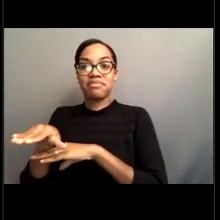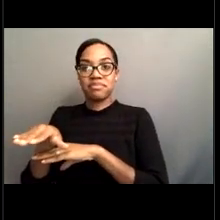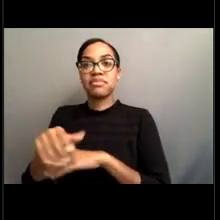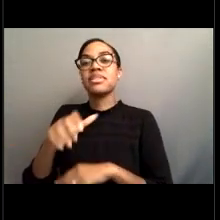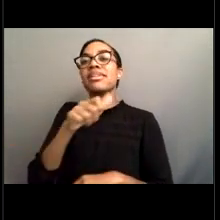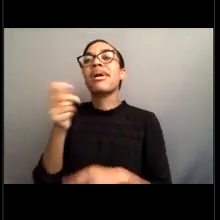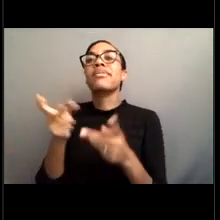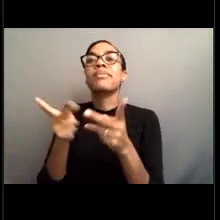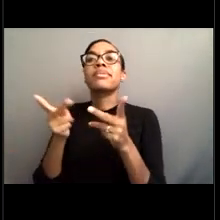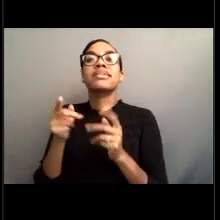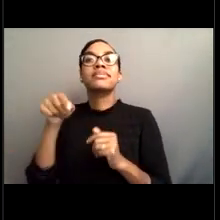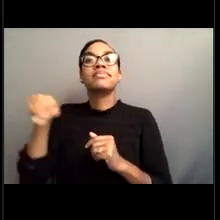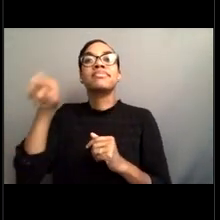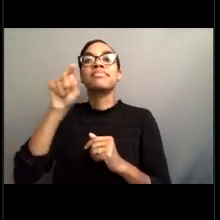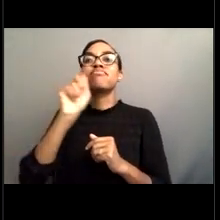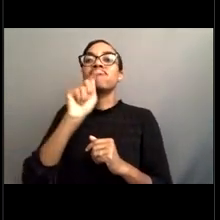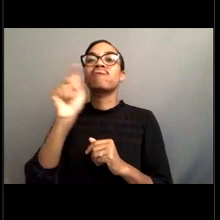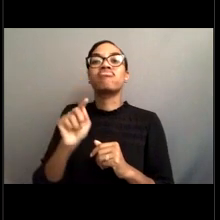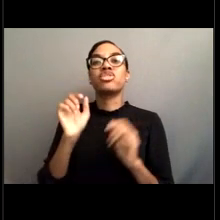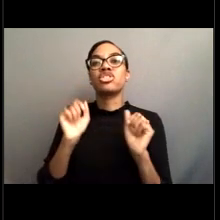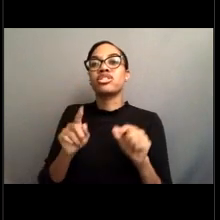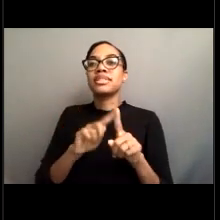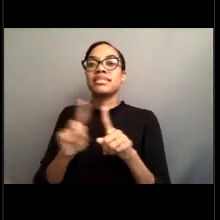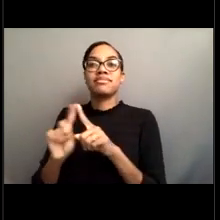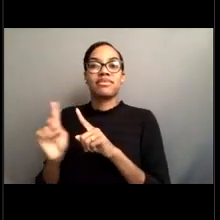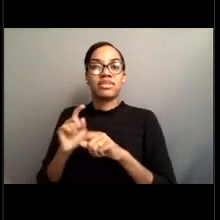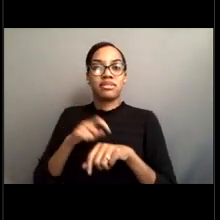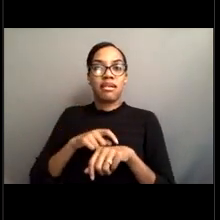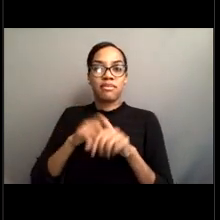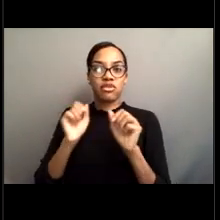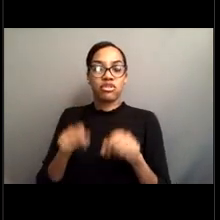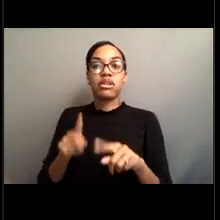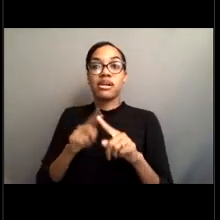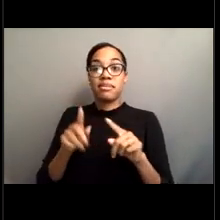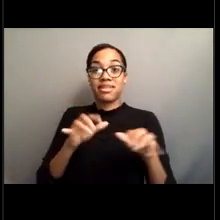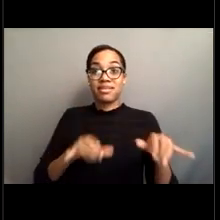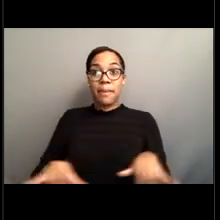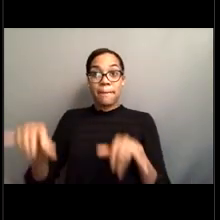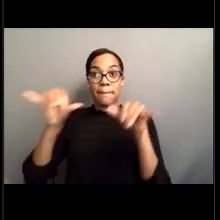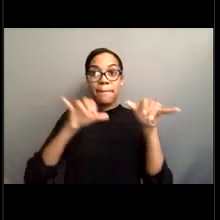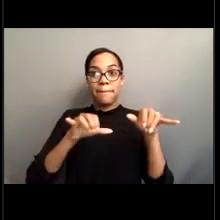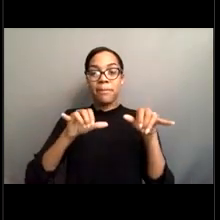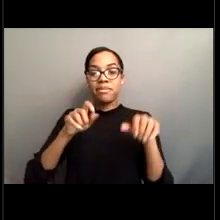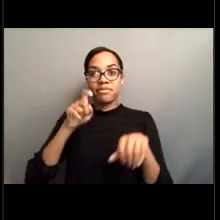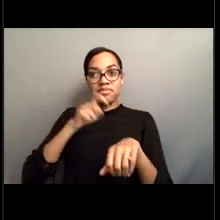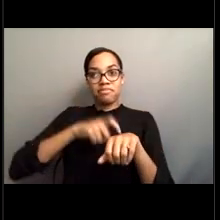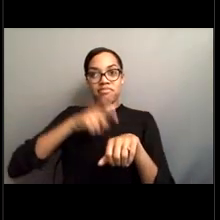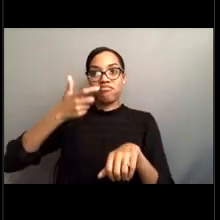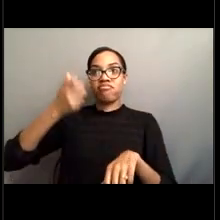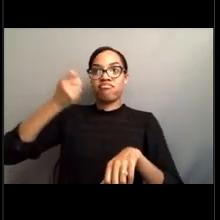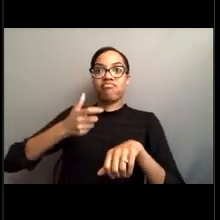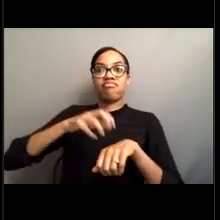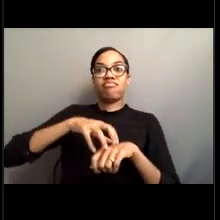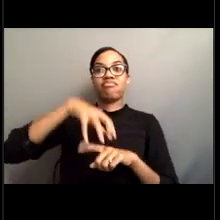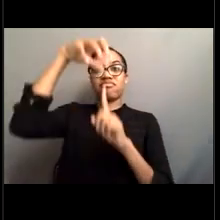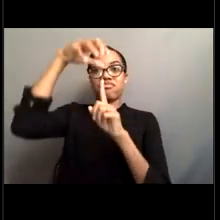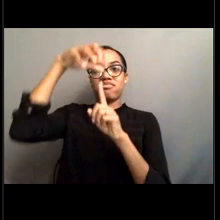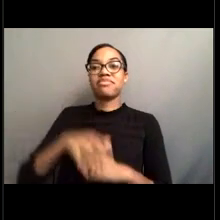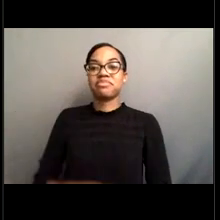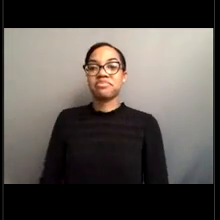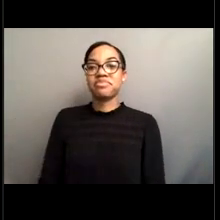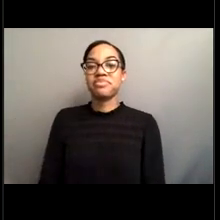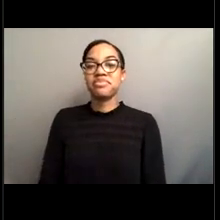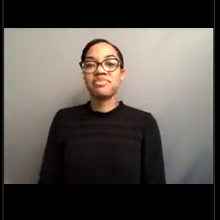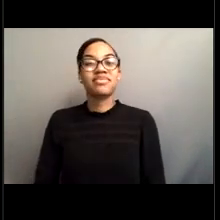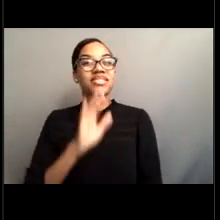other places around the world, it'll vary because we call what's called Zulu time. Great. Thank you, Jeff.